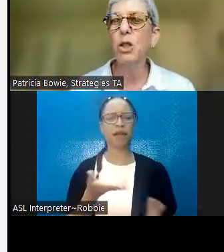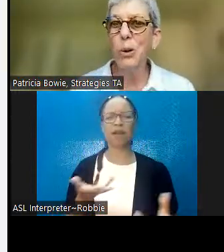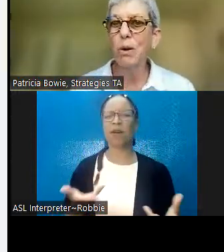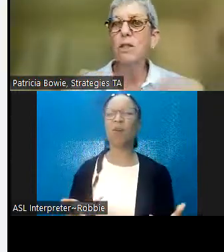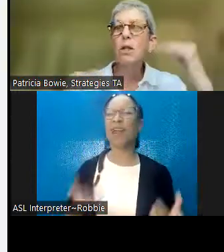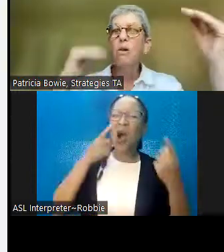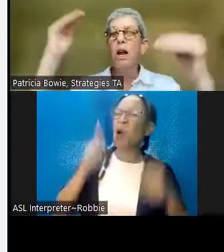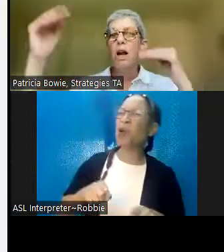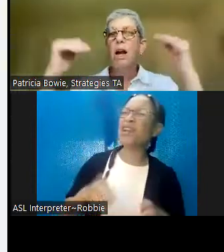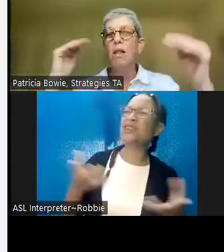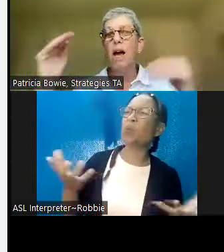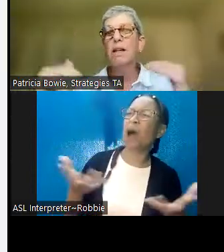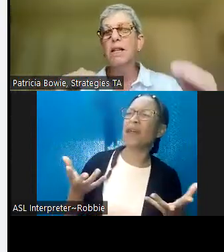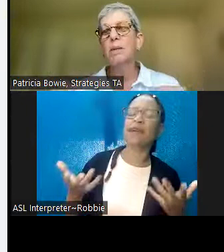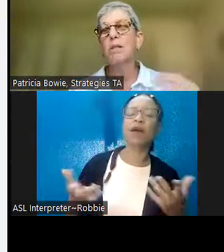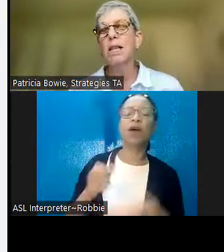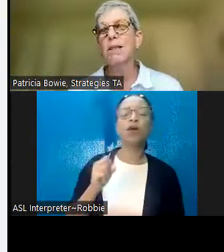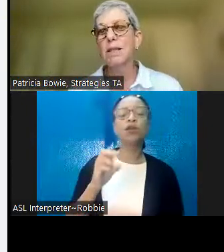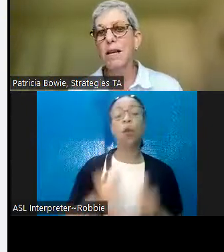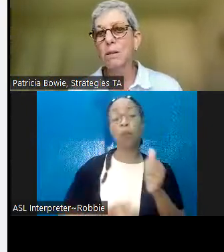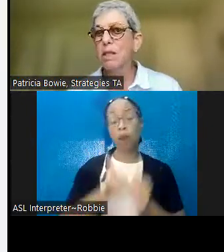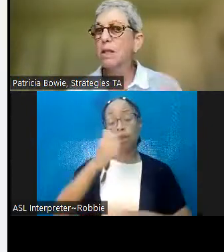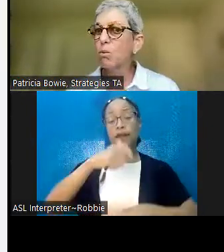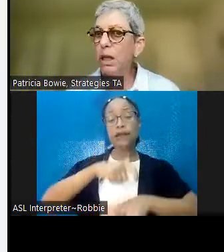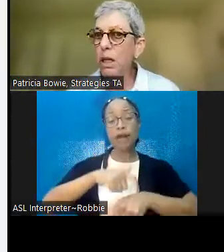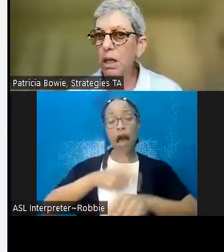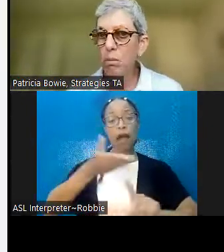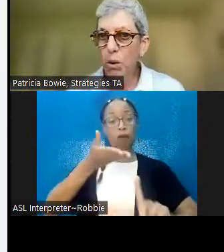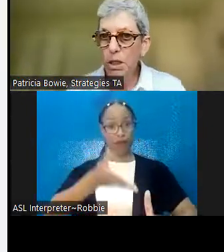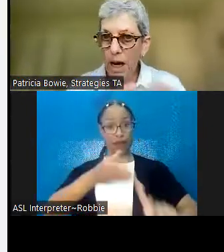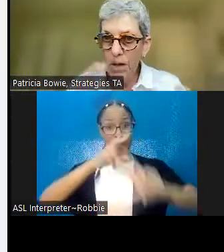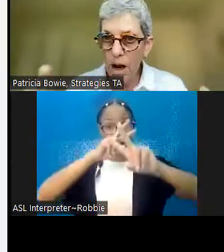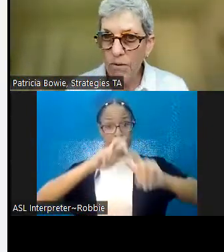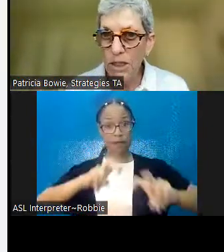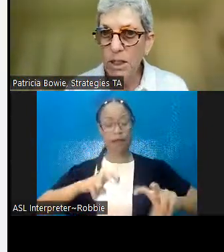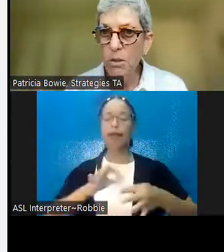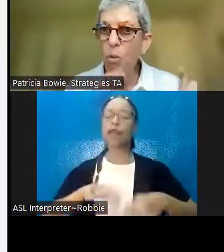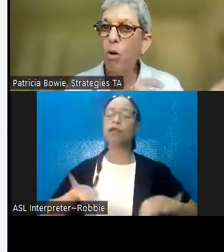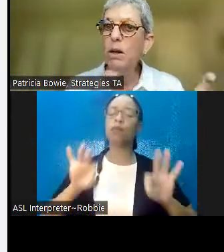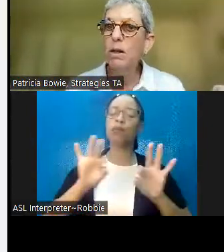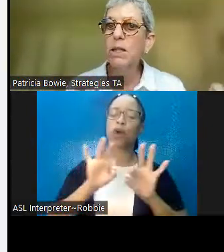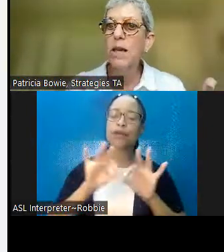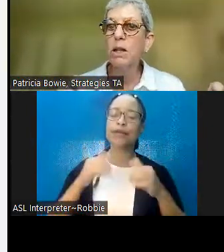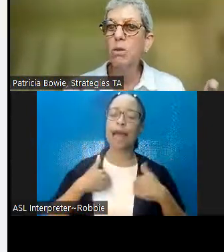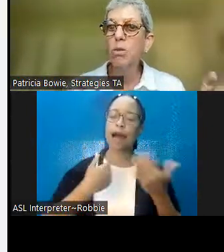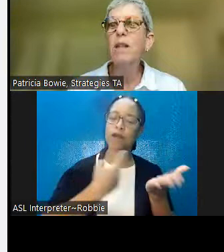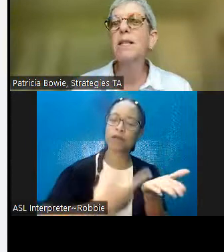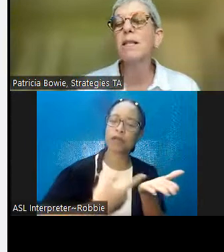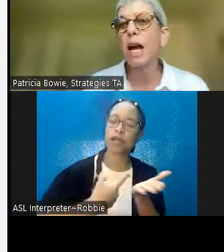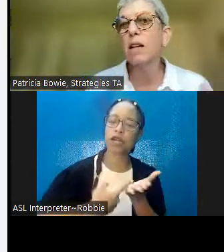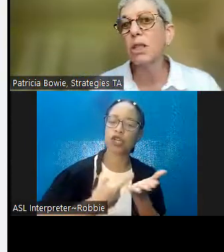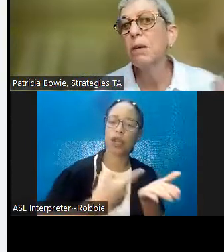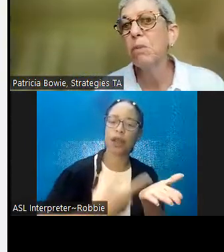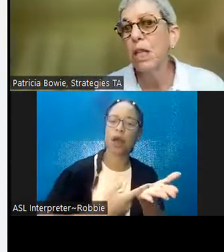agreed to, right? So a lot of times with these assessments, it's really important to have a conversation, but what does